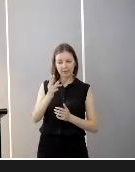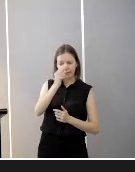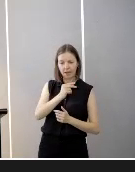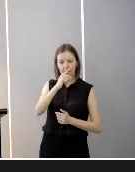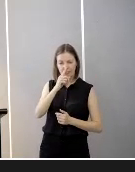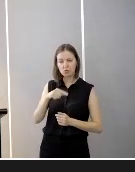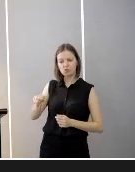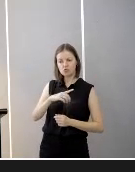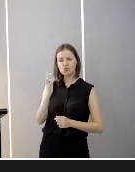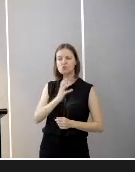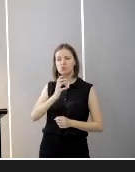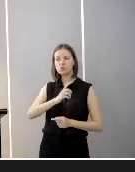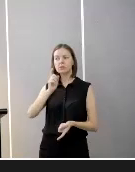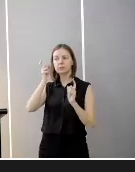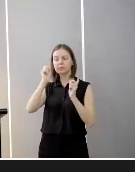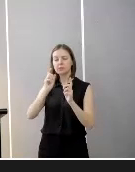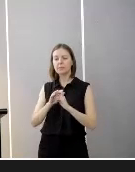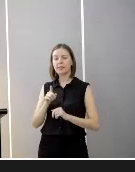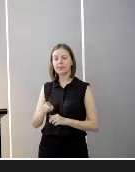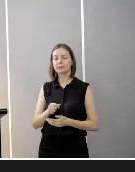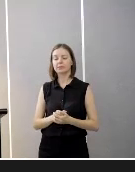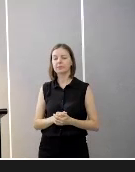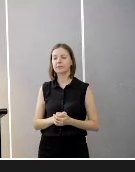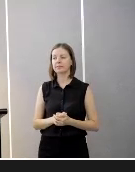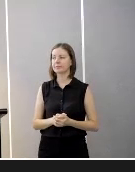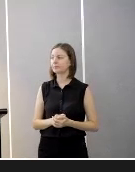are really concerned about. So next slide, please.